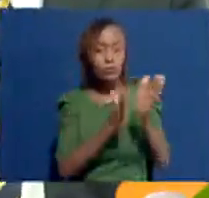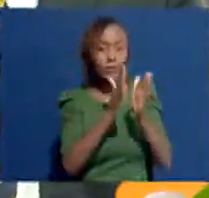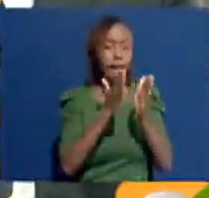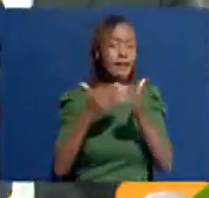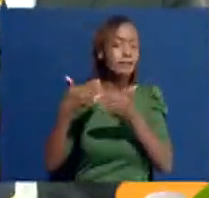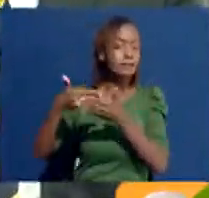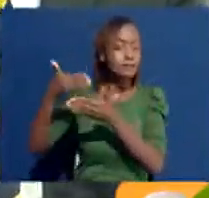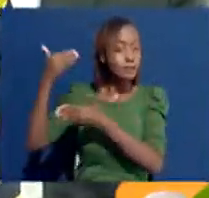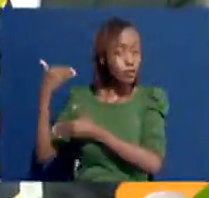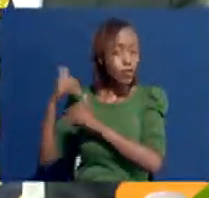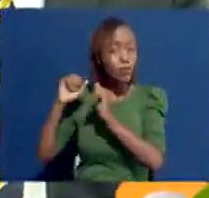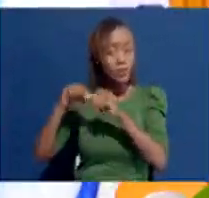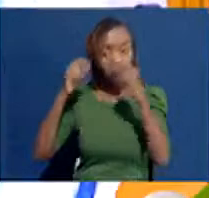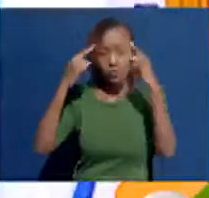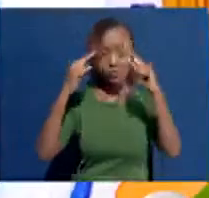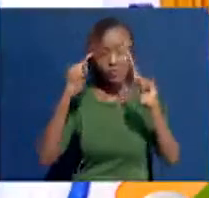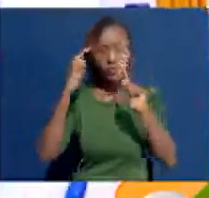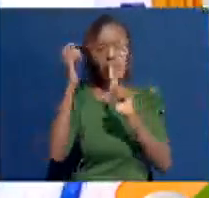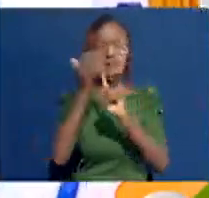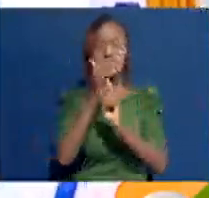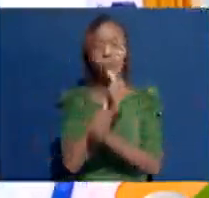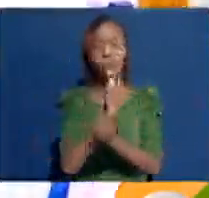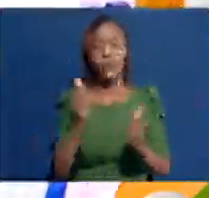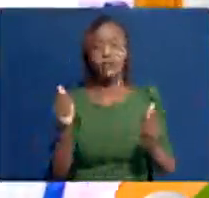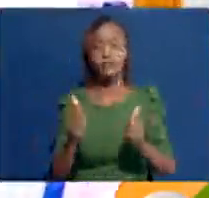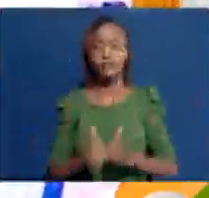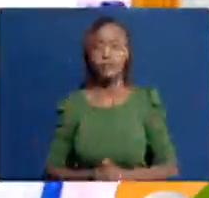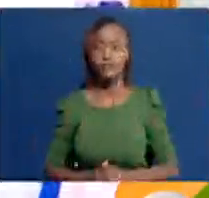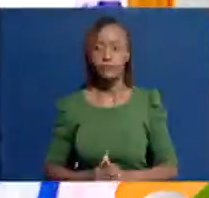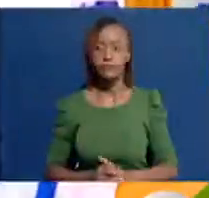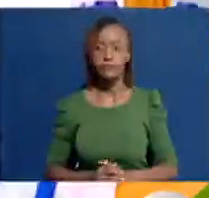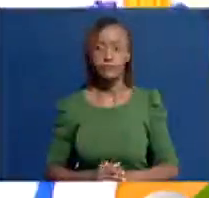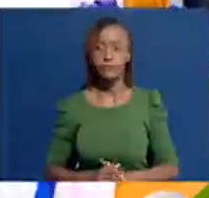inatekelezwa kikamilifu.